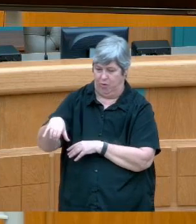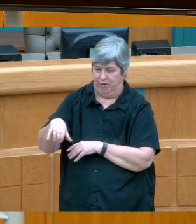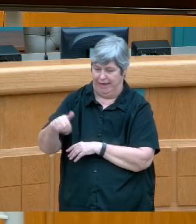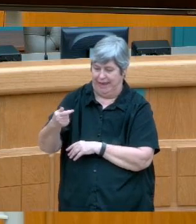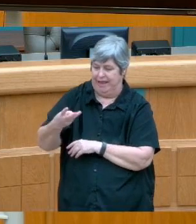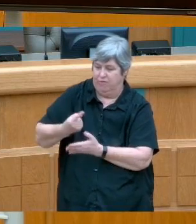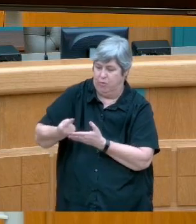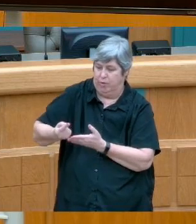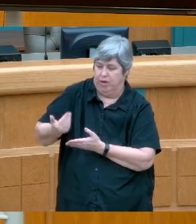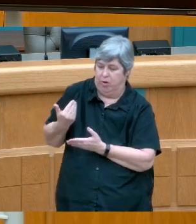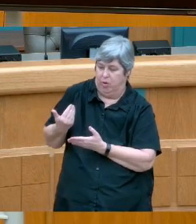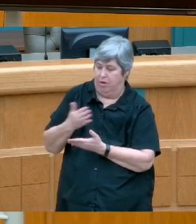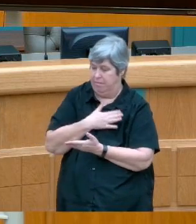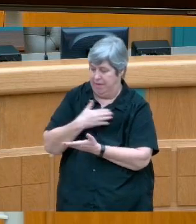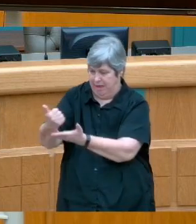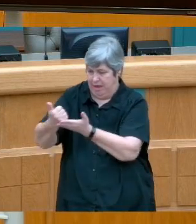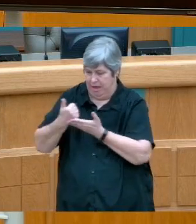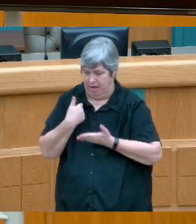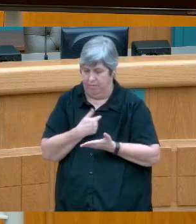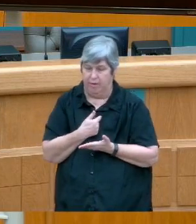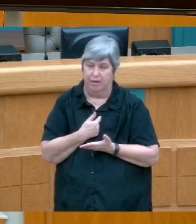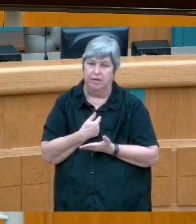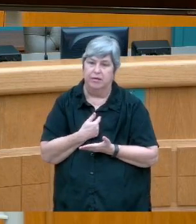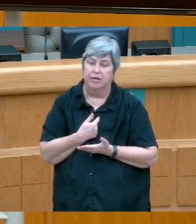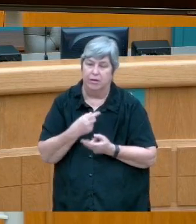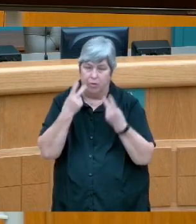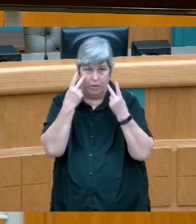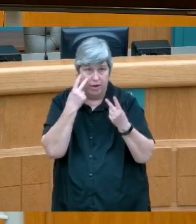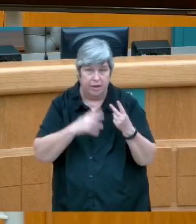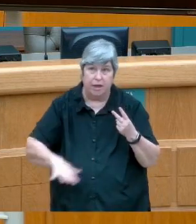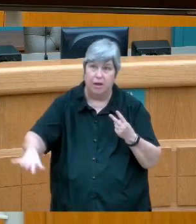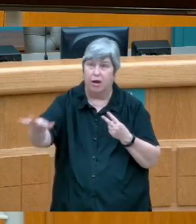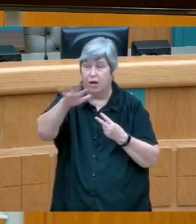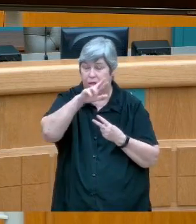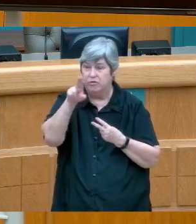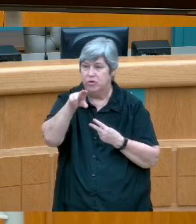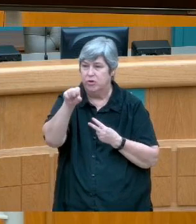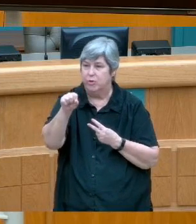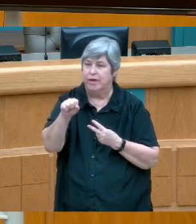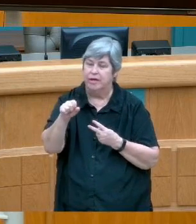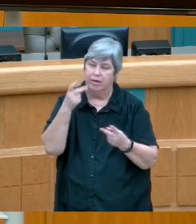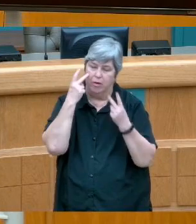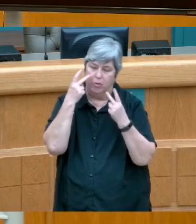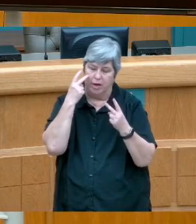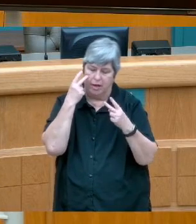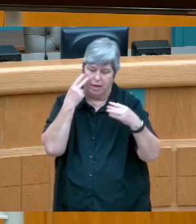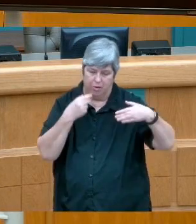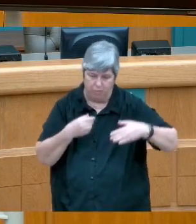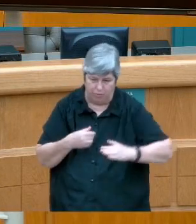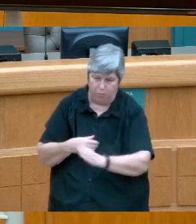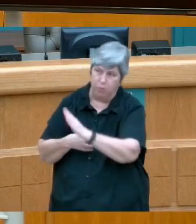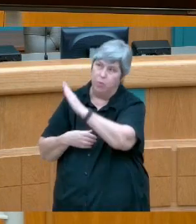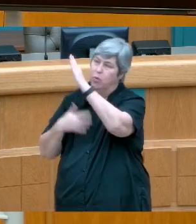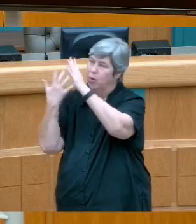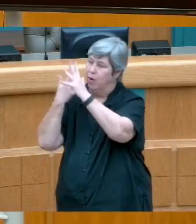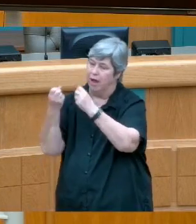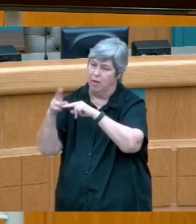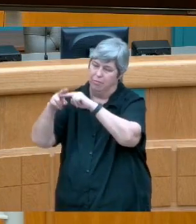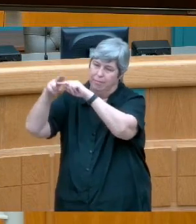weeks ago, to help us here locally. We had seen nationally the curves on news outlets nationally of